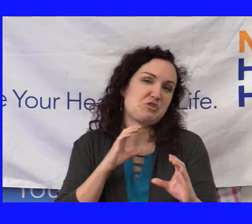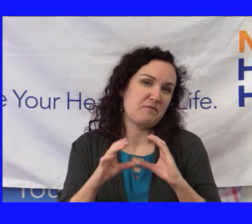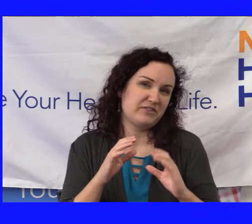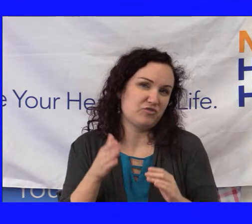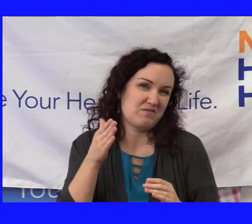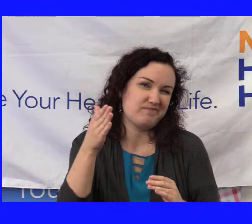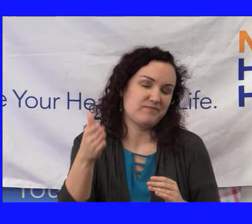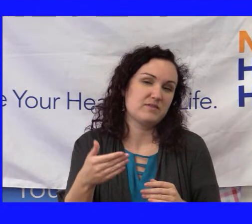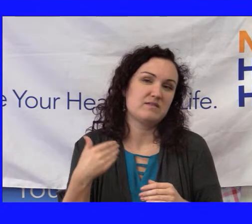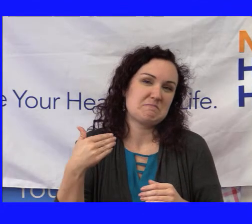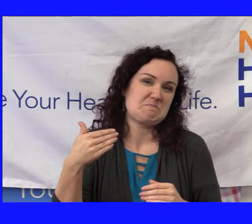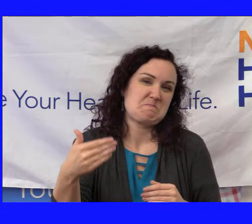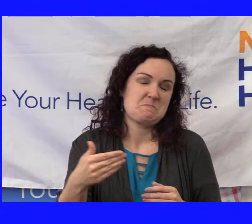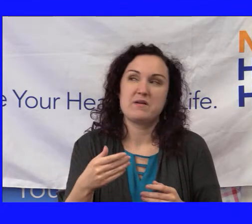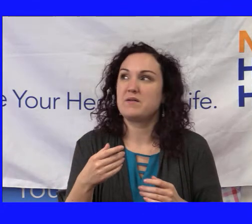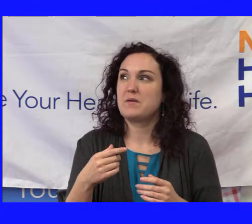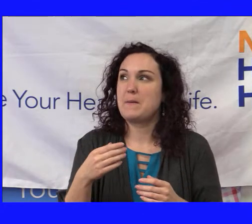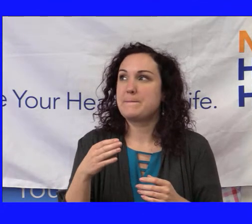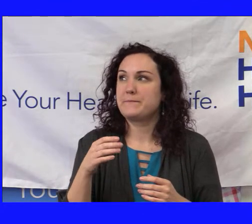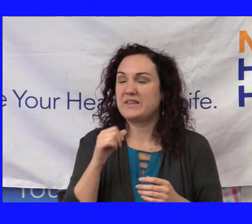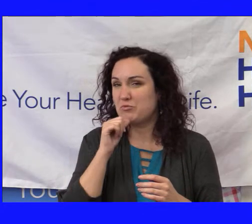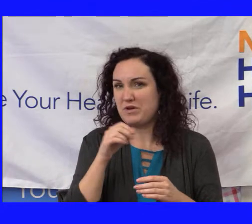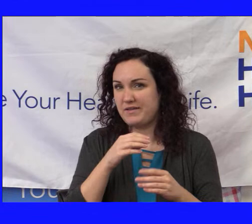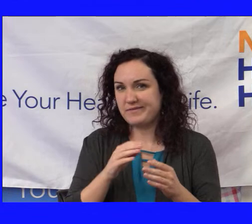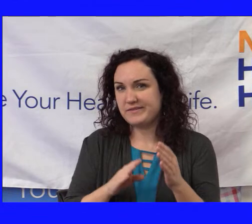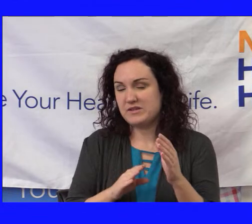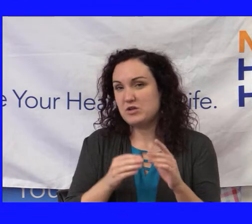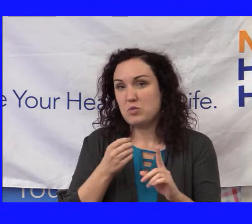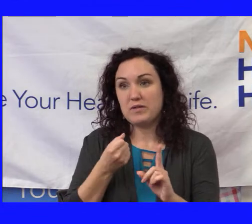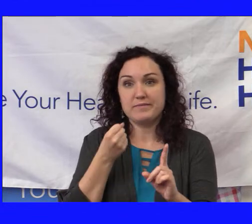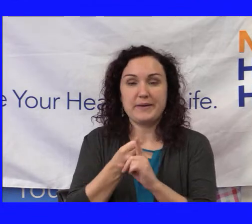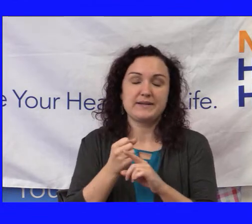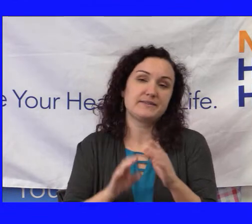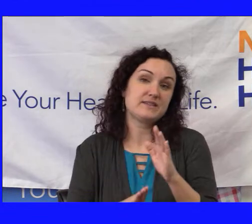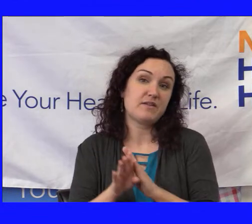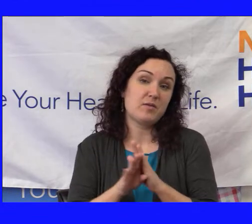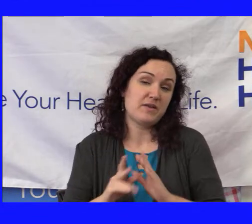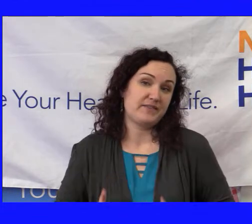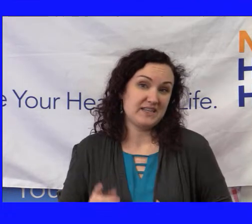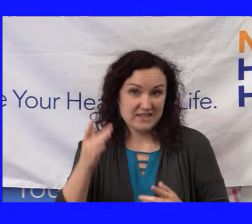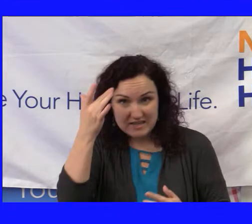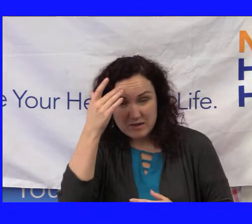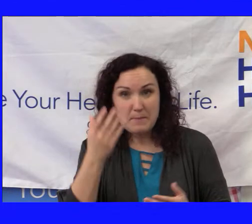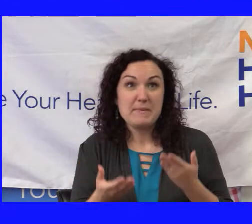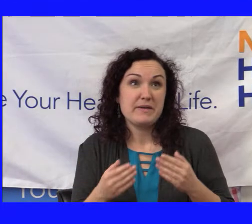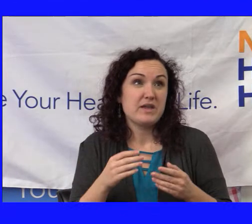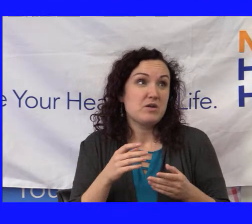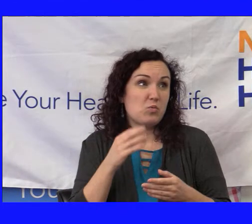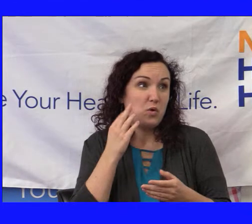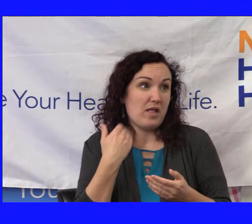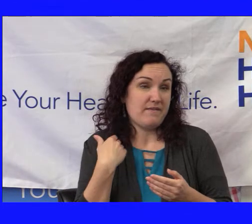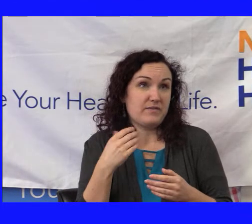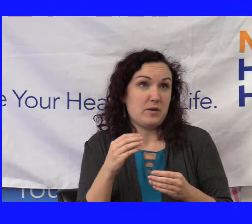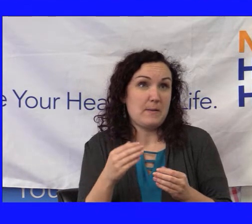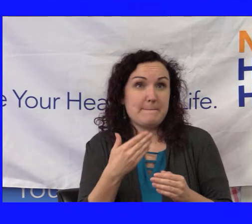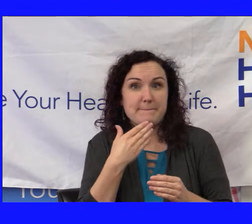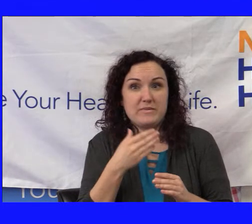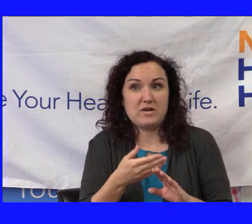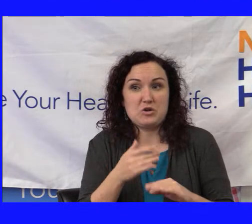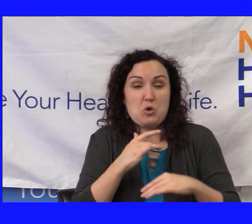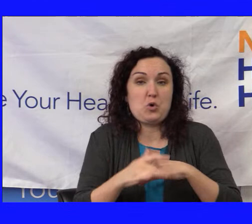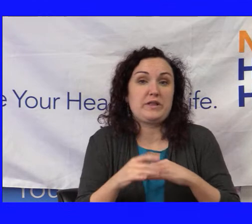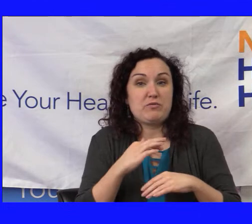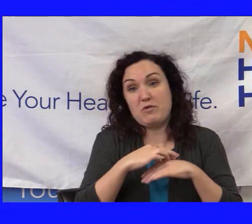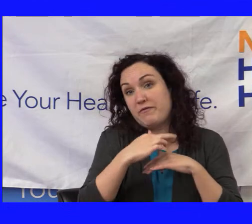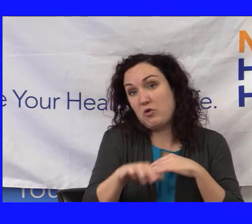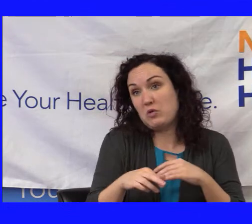are downstream measures. These will not affect the development of kidney disease. It might cause earlier referral, which might mitigate. But again, like we know, so